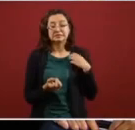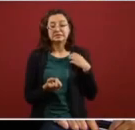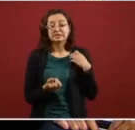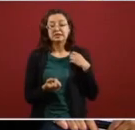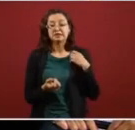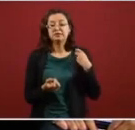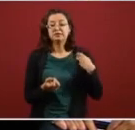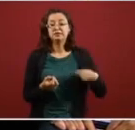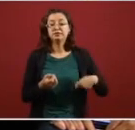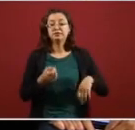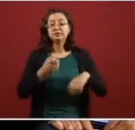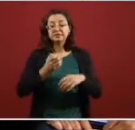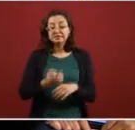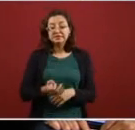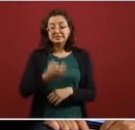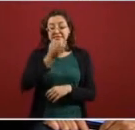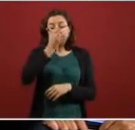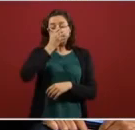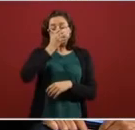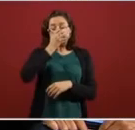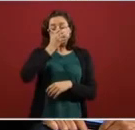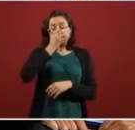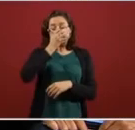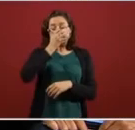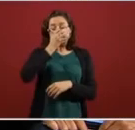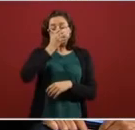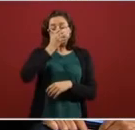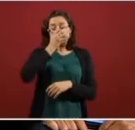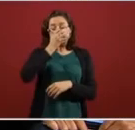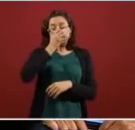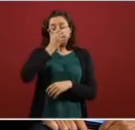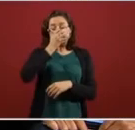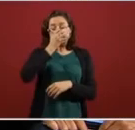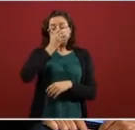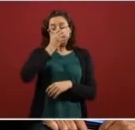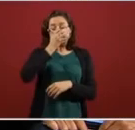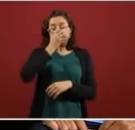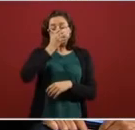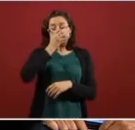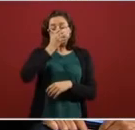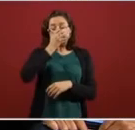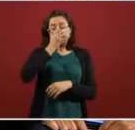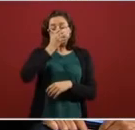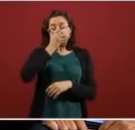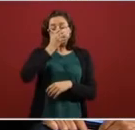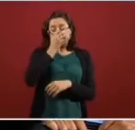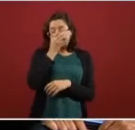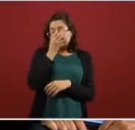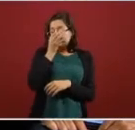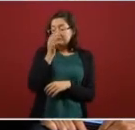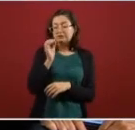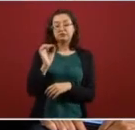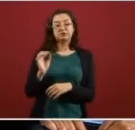space, se dio la salida. They gave us the exit. from Bolivia.